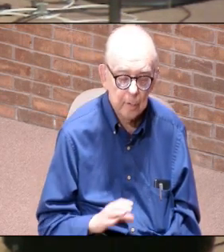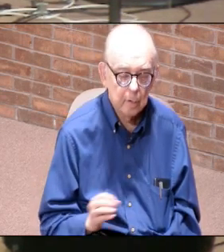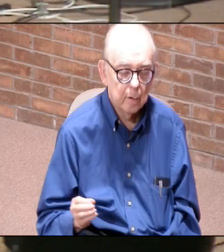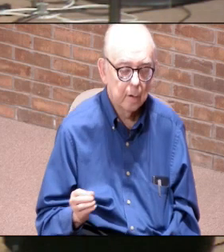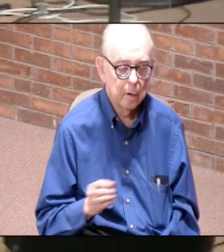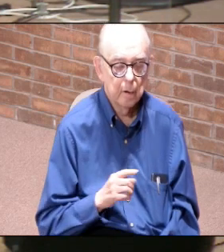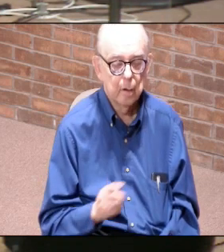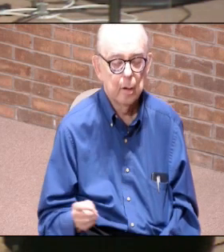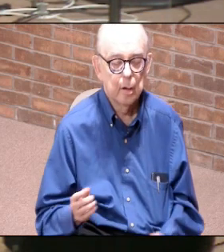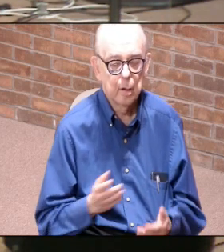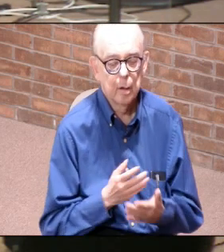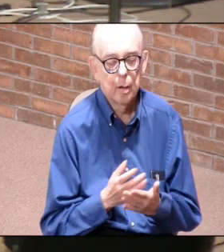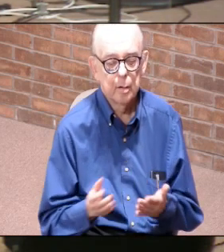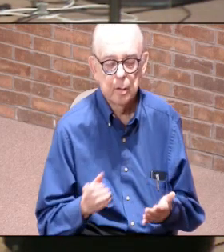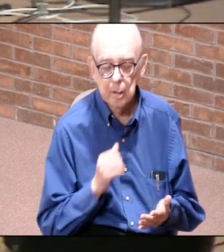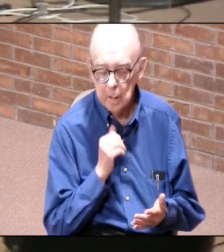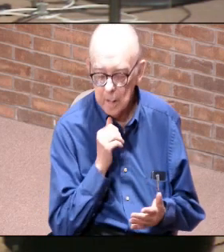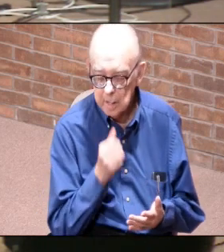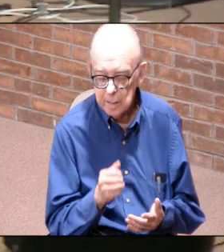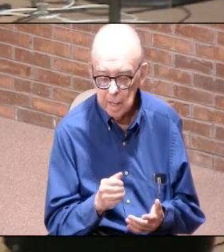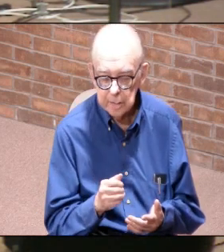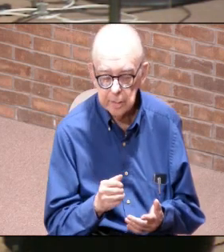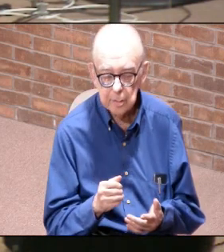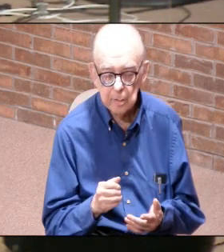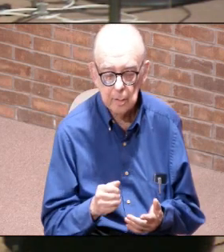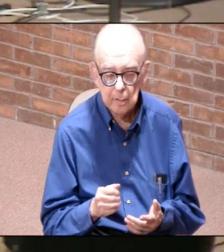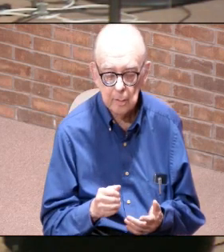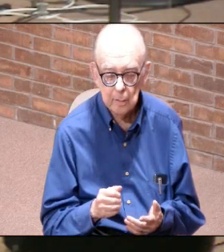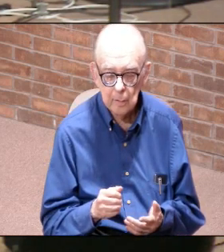And those things are not going to